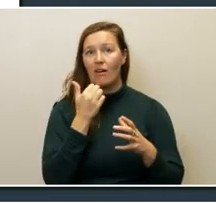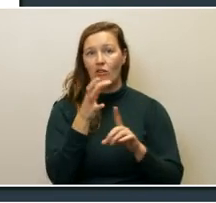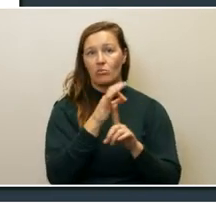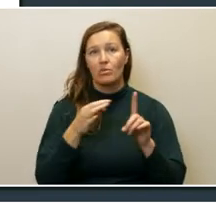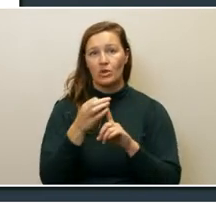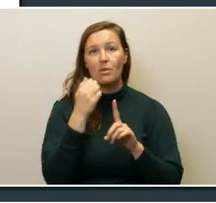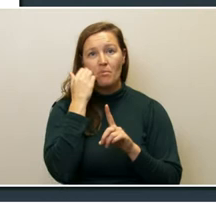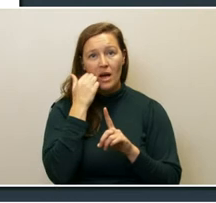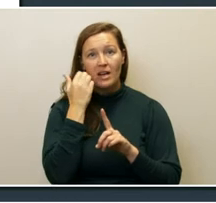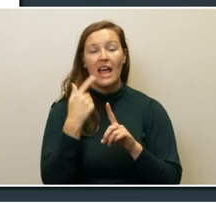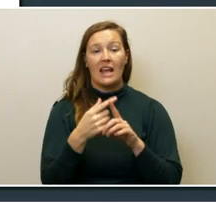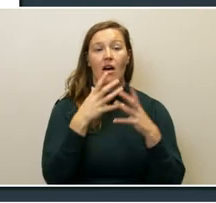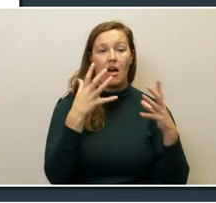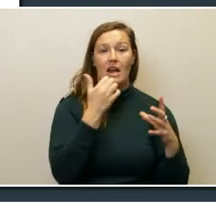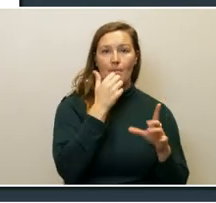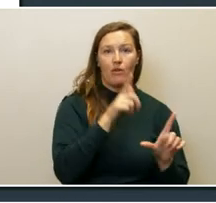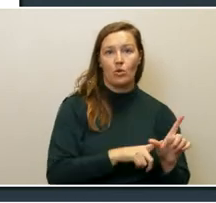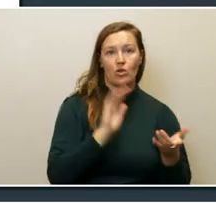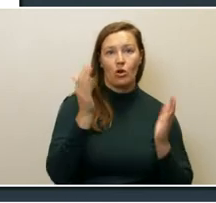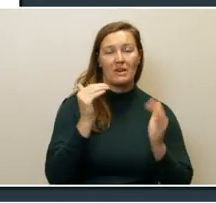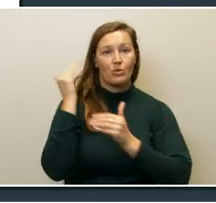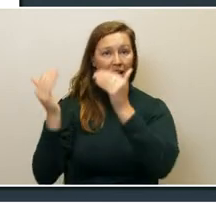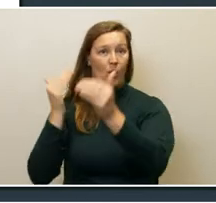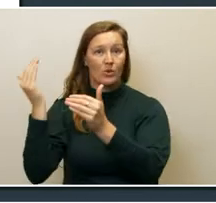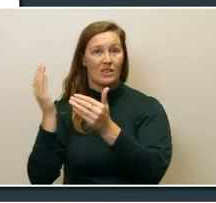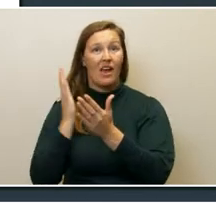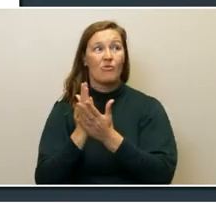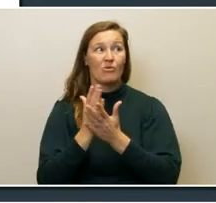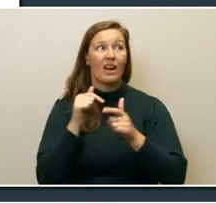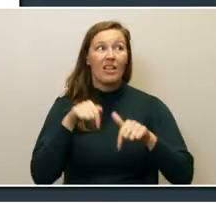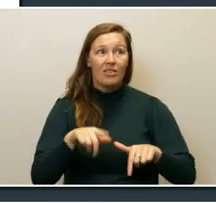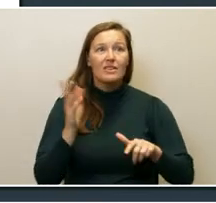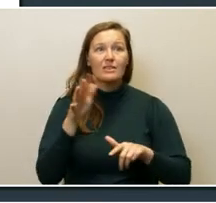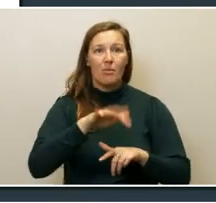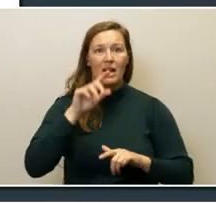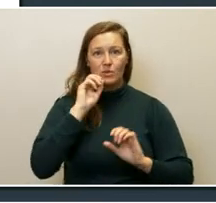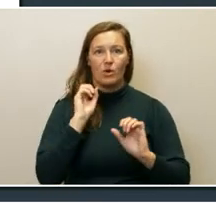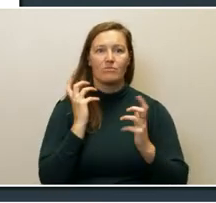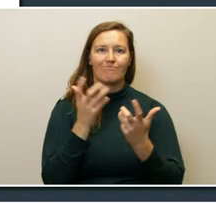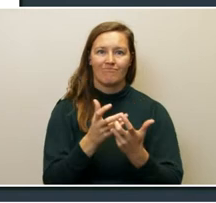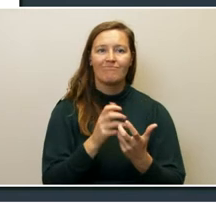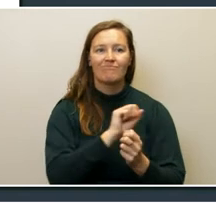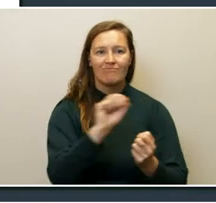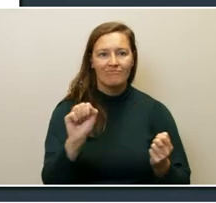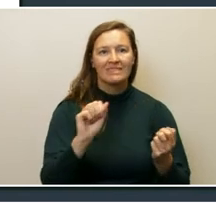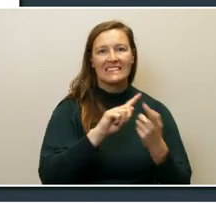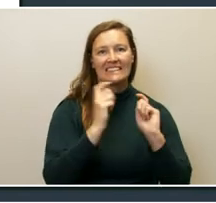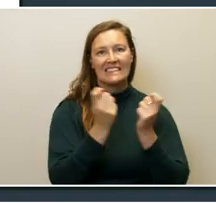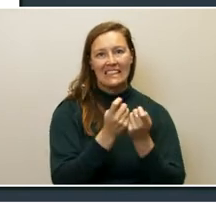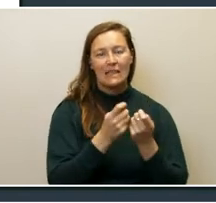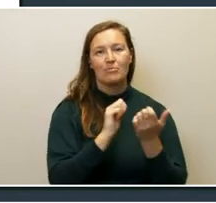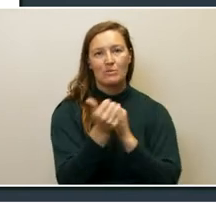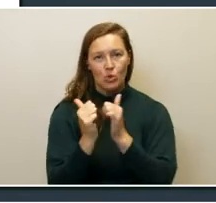massive proportion in youth compared to adults. And you're really catering, this place will cater for team sports in that space.